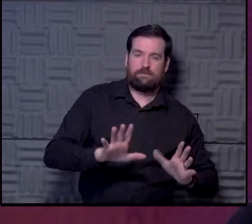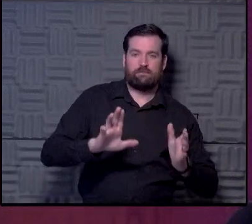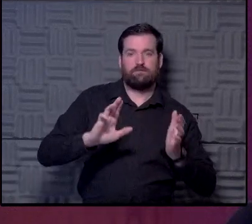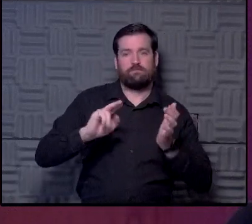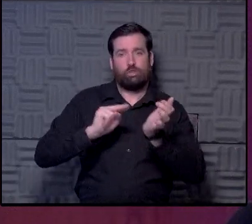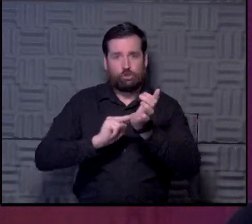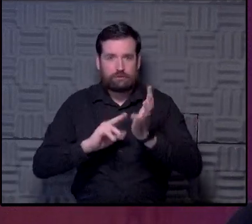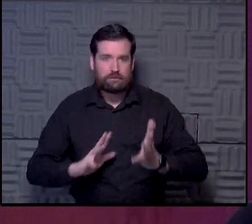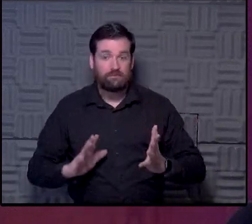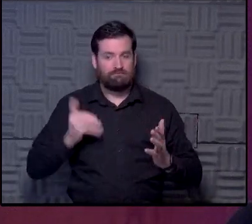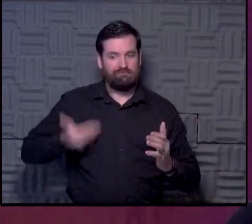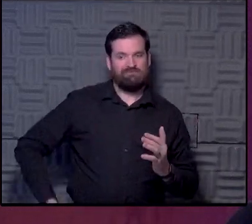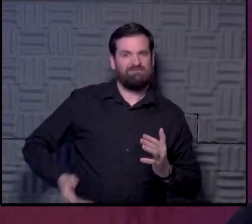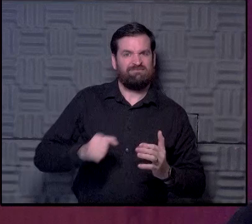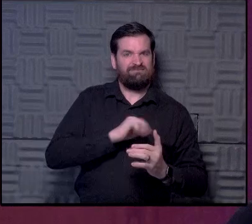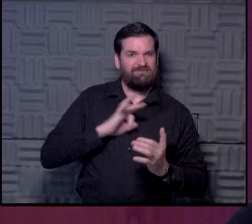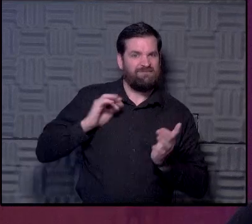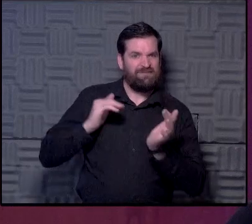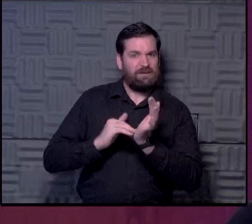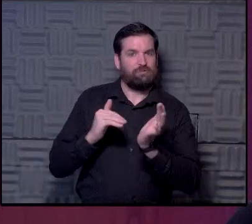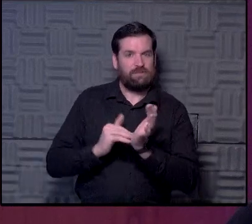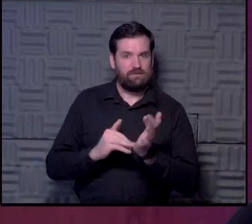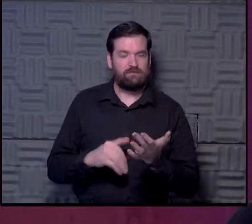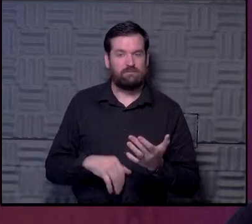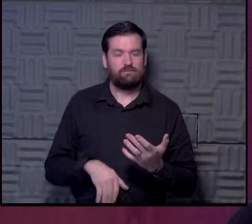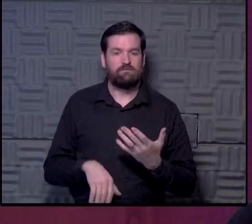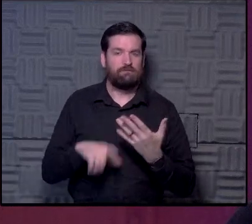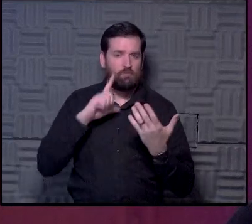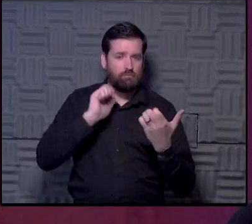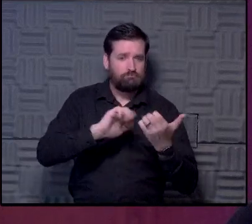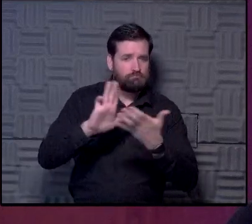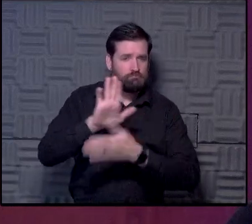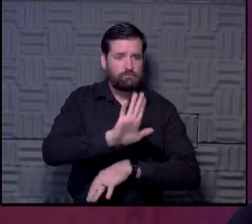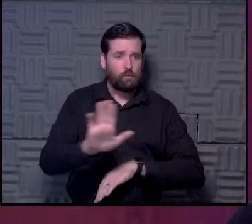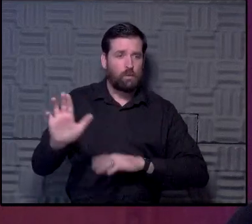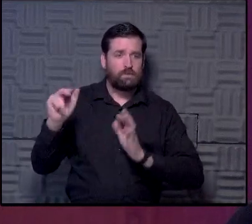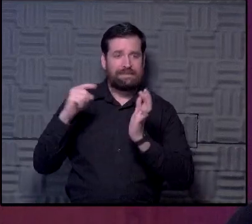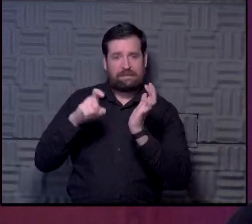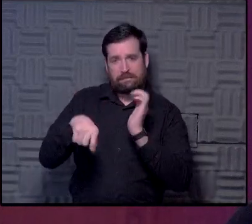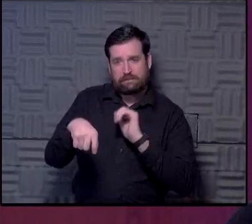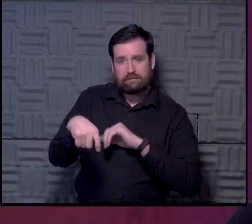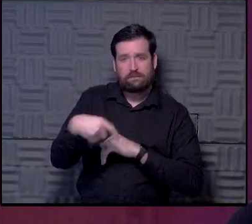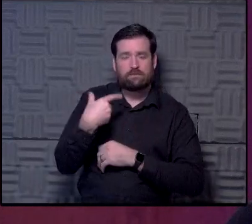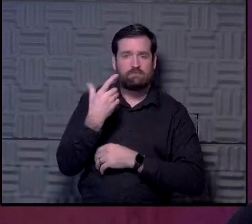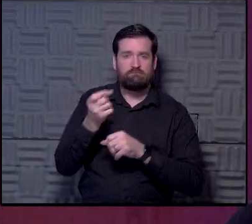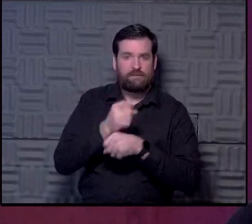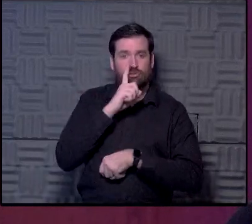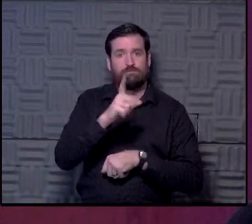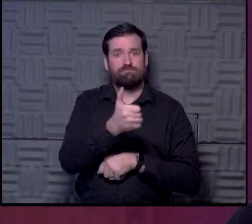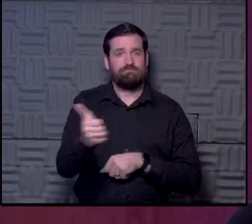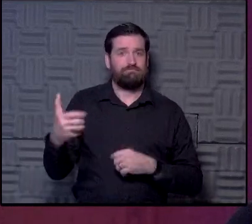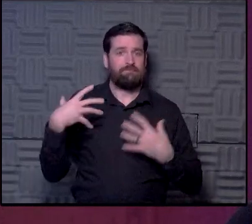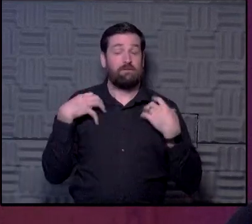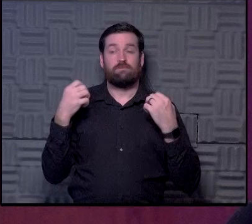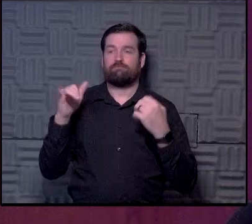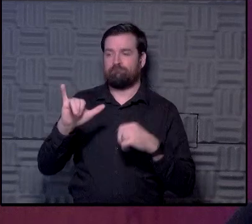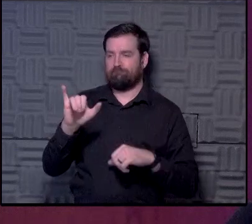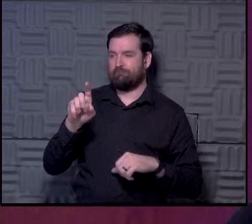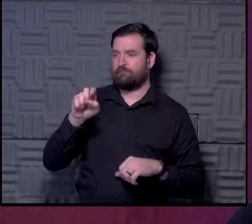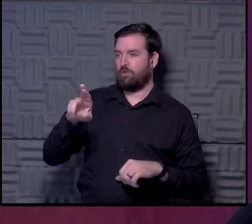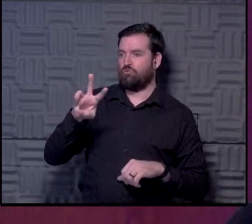myself as faculty are doing to address your needs and ensure your health. Like Dr. Wild